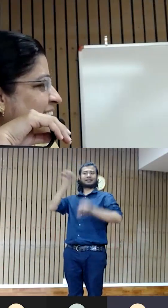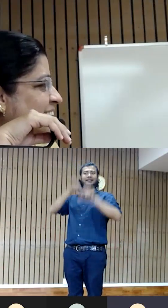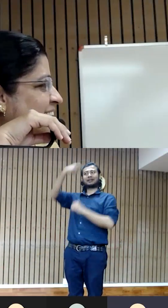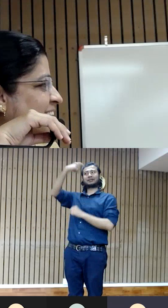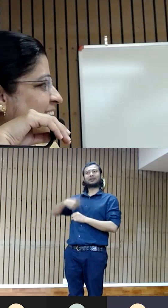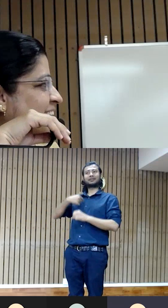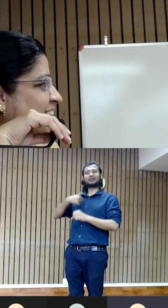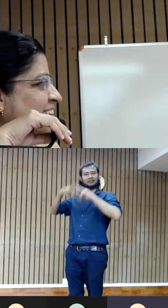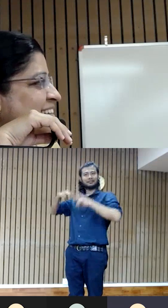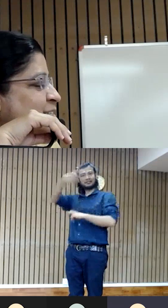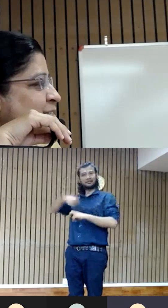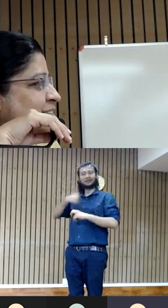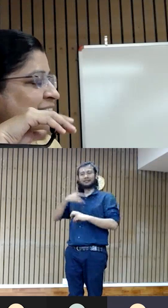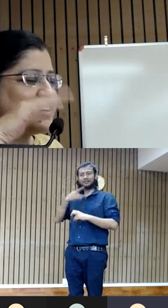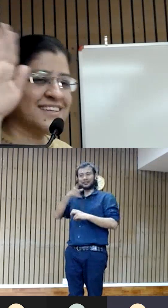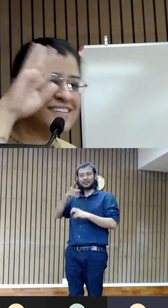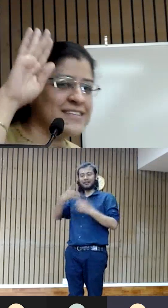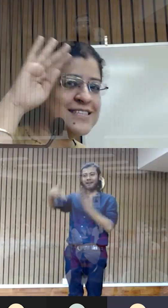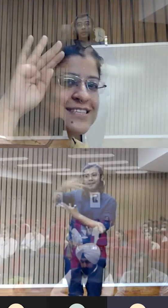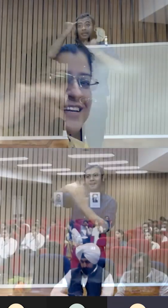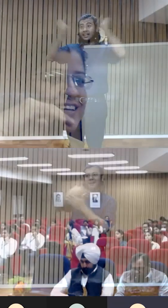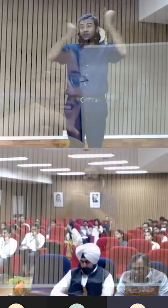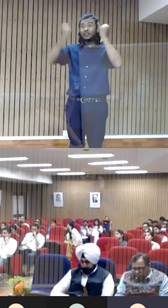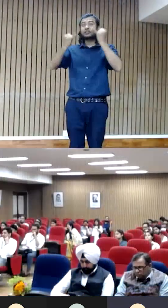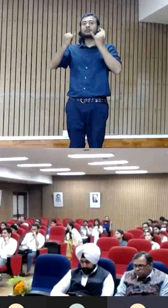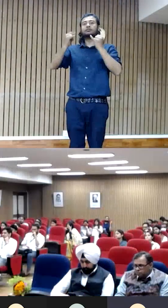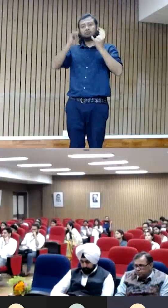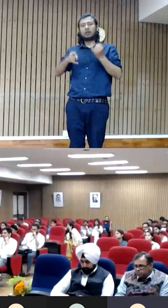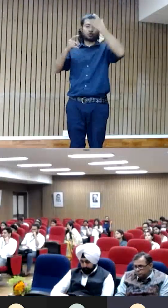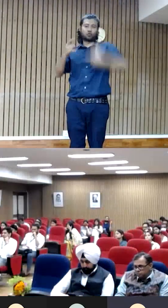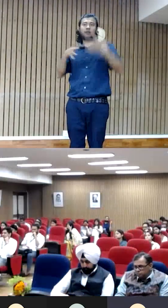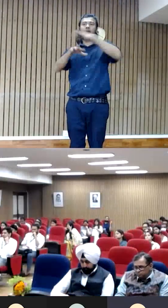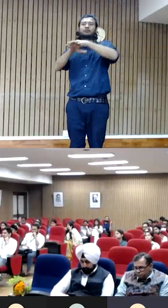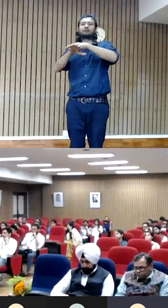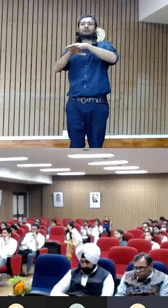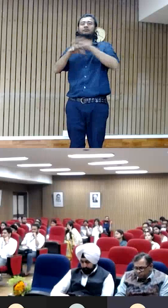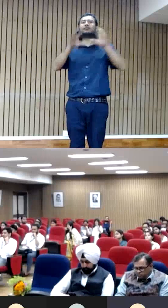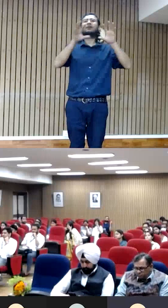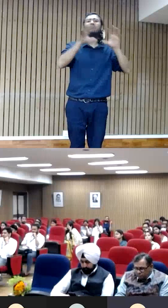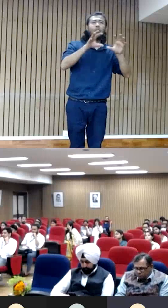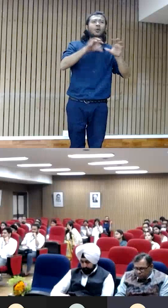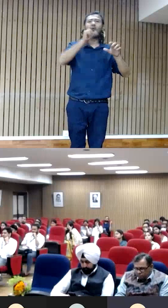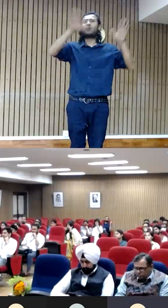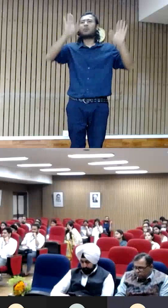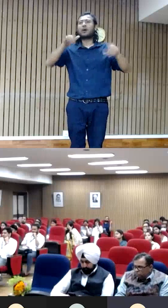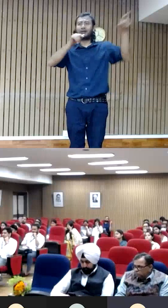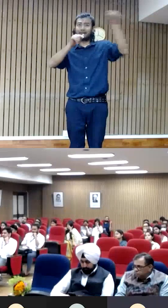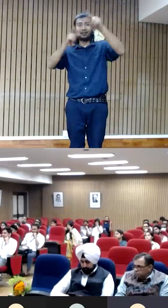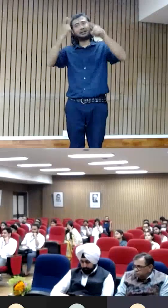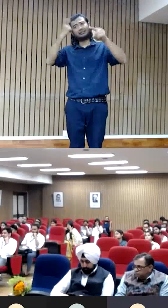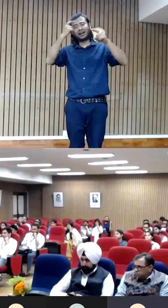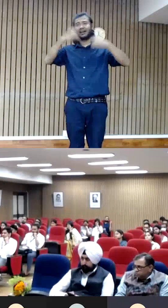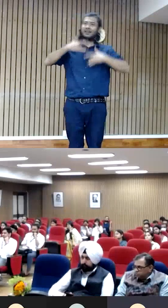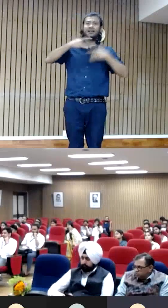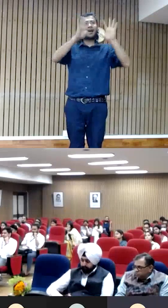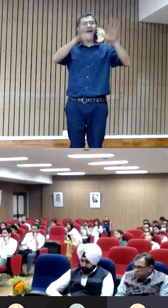intelligence and it-based tools for sign image to text conversion applications and vice versa to facilitate communication